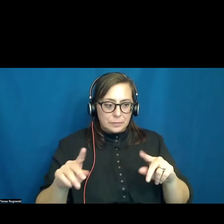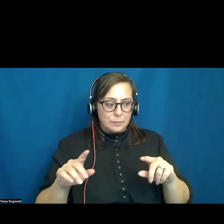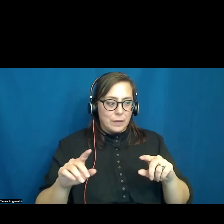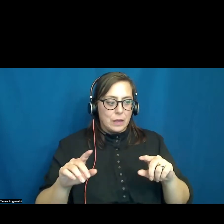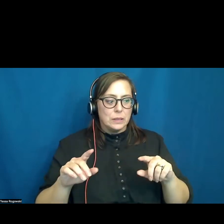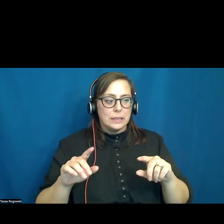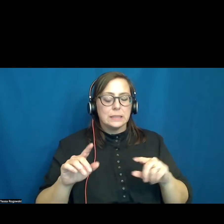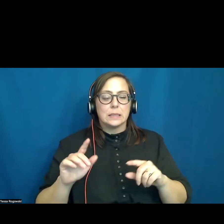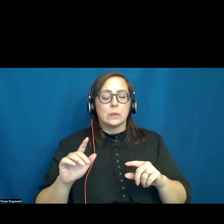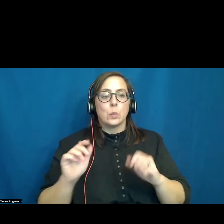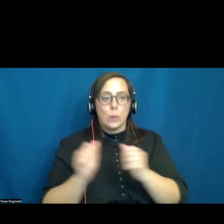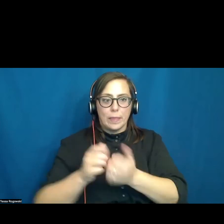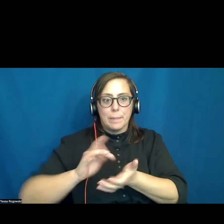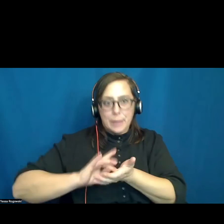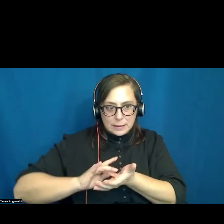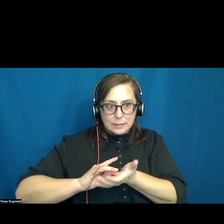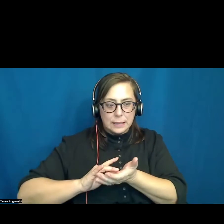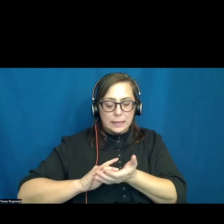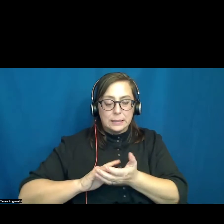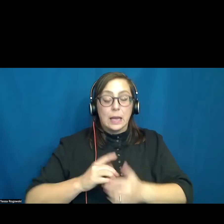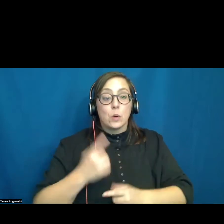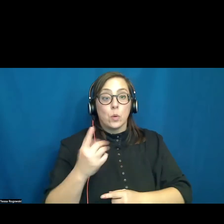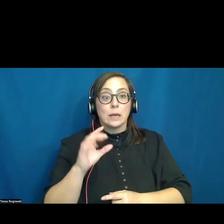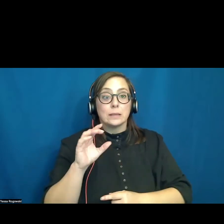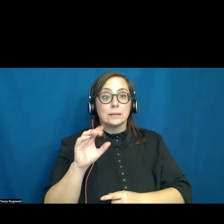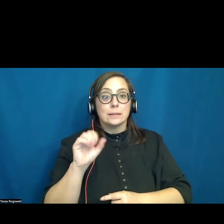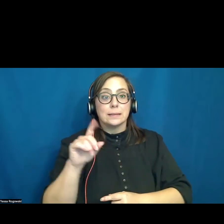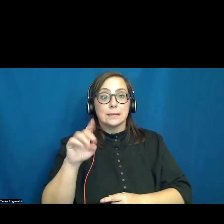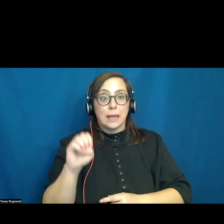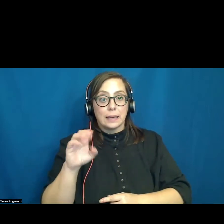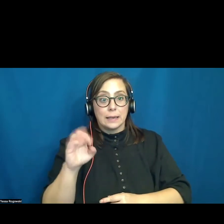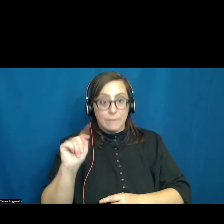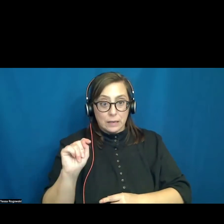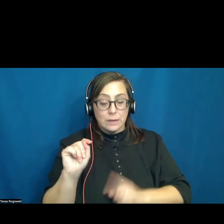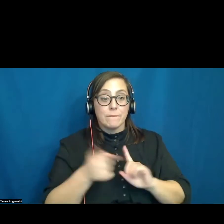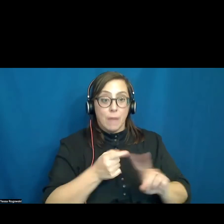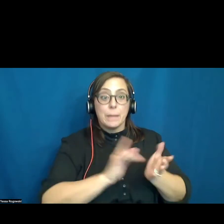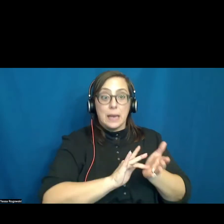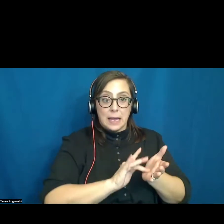But a side effect that I also experienced from antidepressants